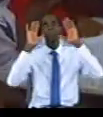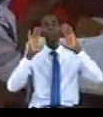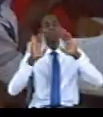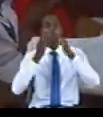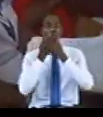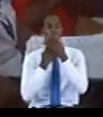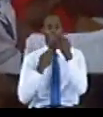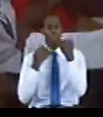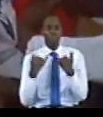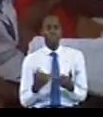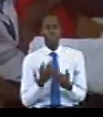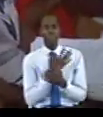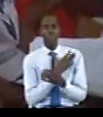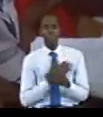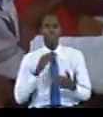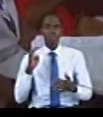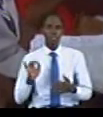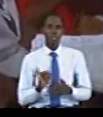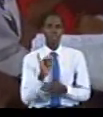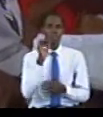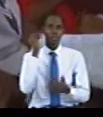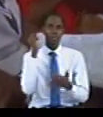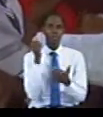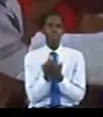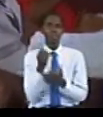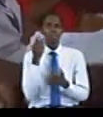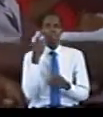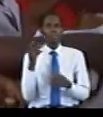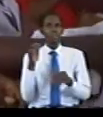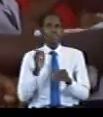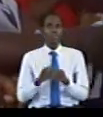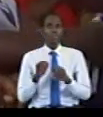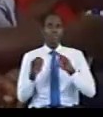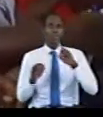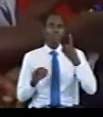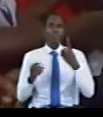ever. Amen. Amen. We're coming to